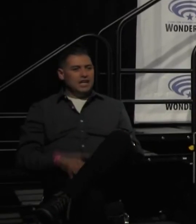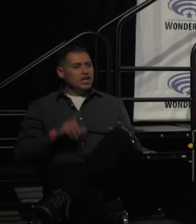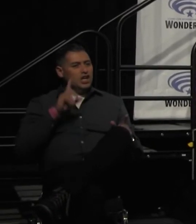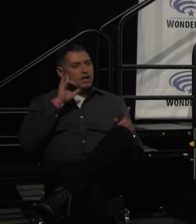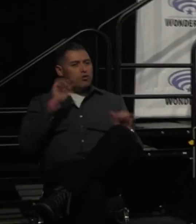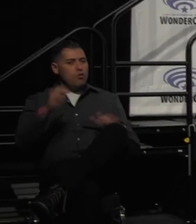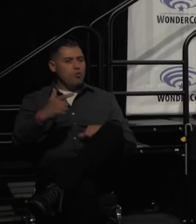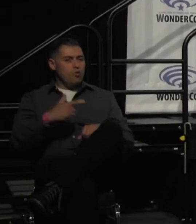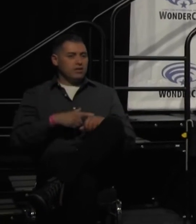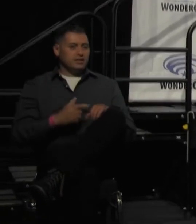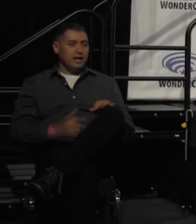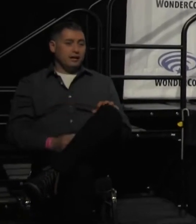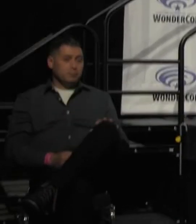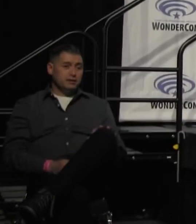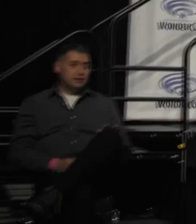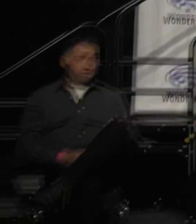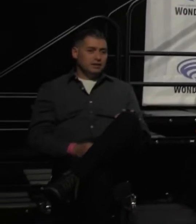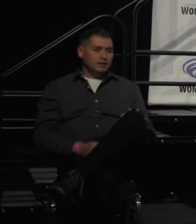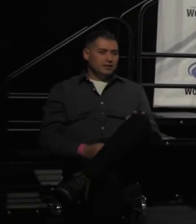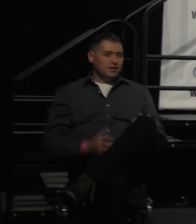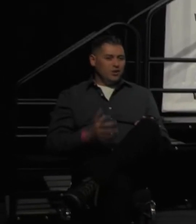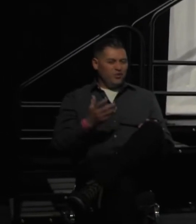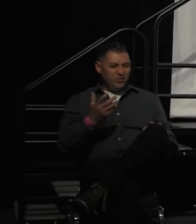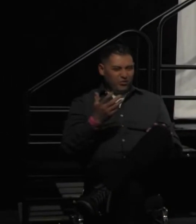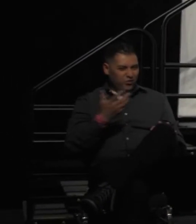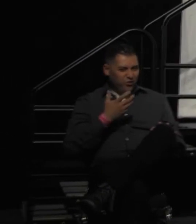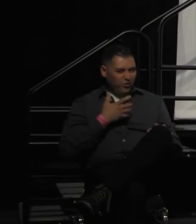I bet, yeah. What's that like?